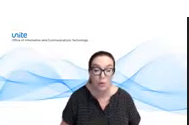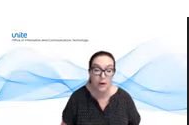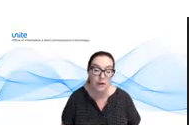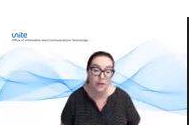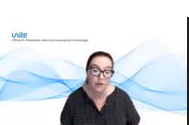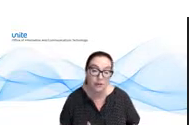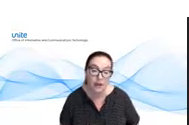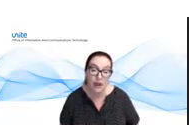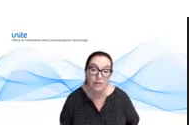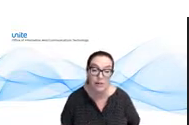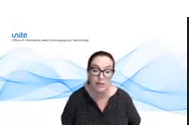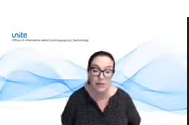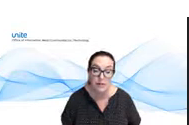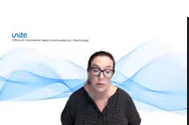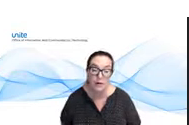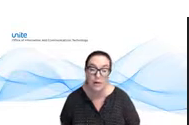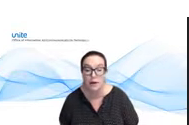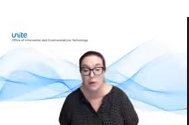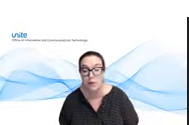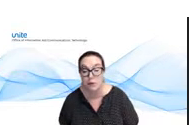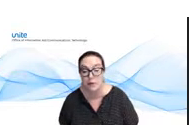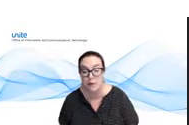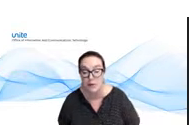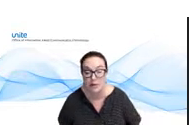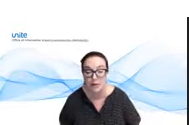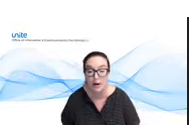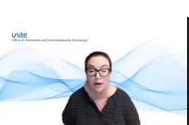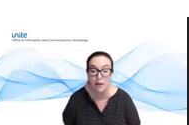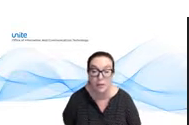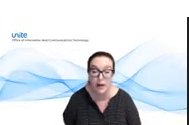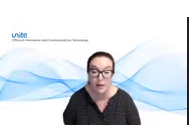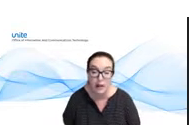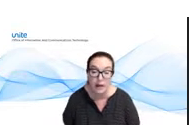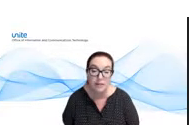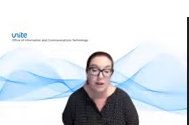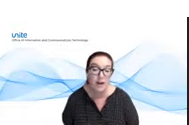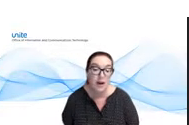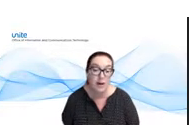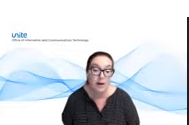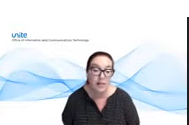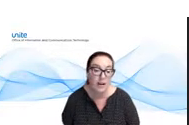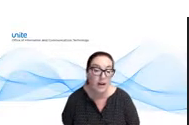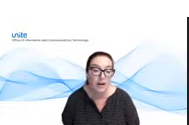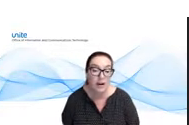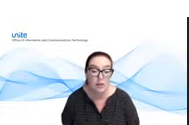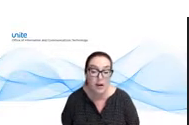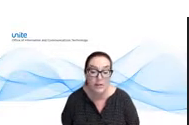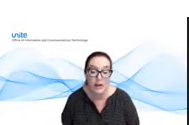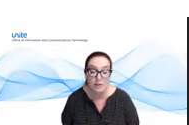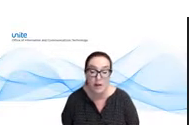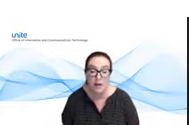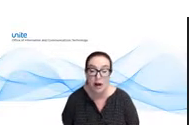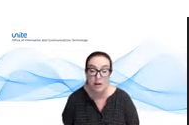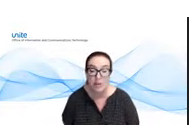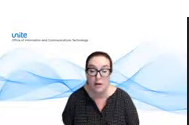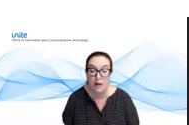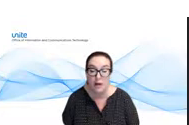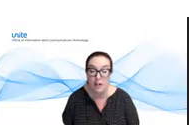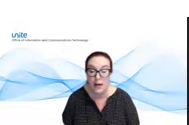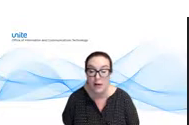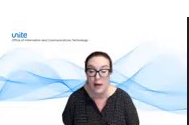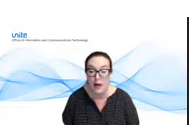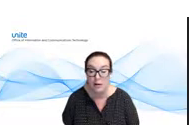at one point in your life, you experience one and you experience another at another point in your life. I think, again, Roxana made a